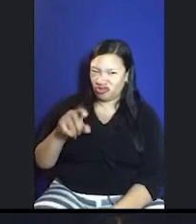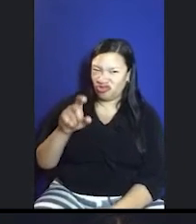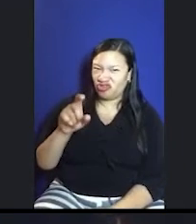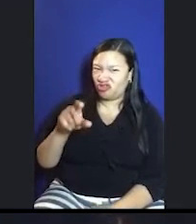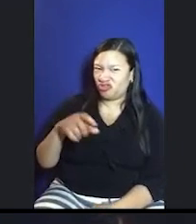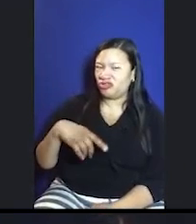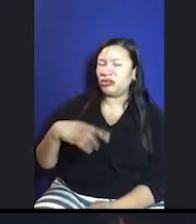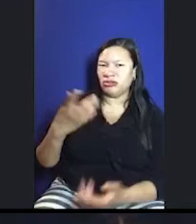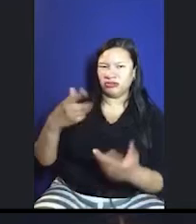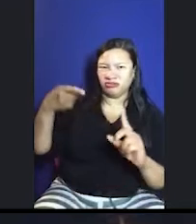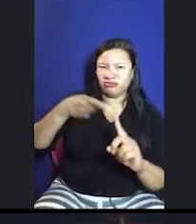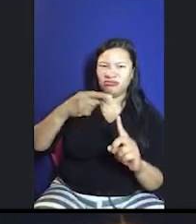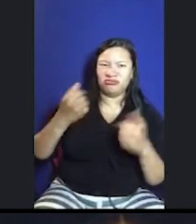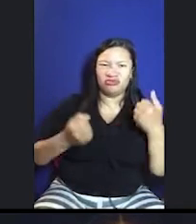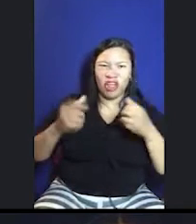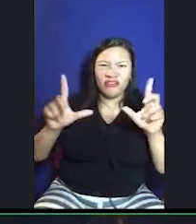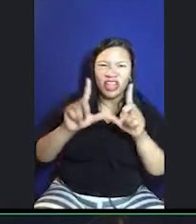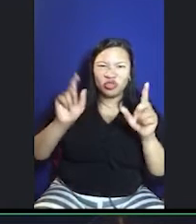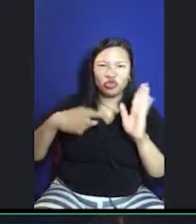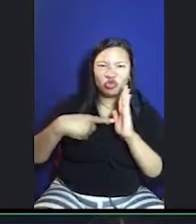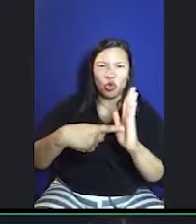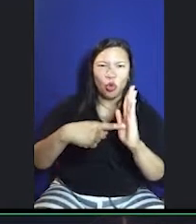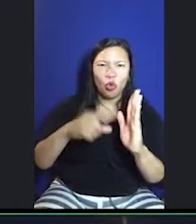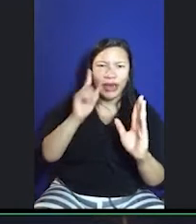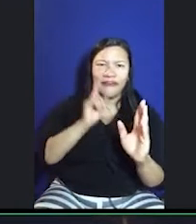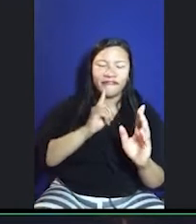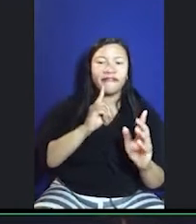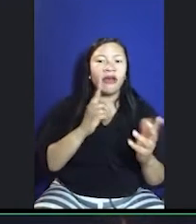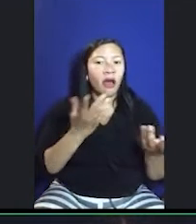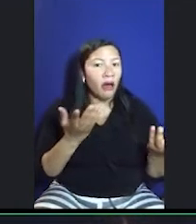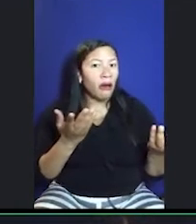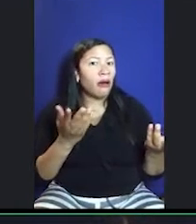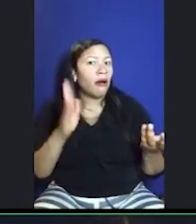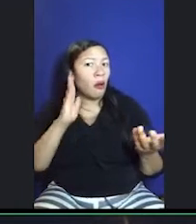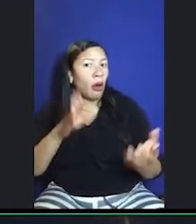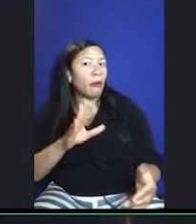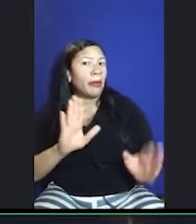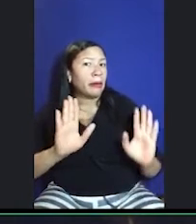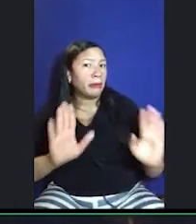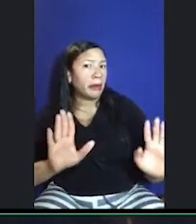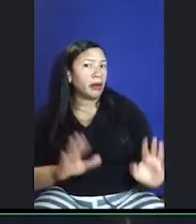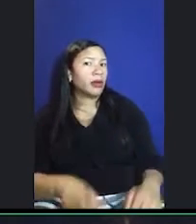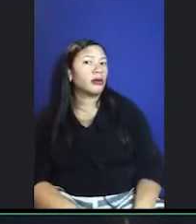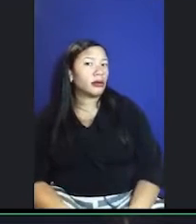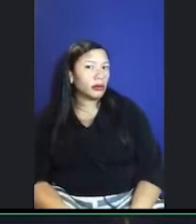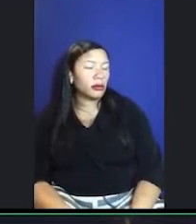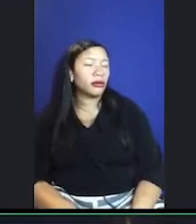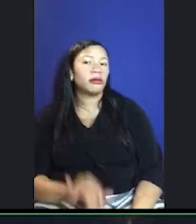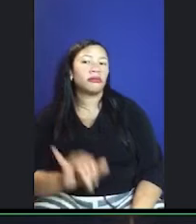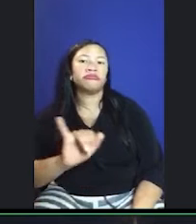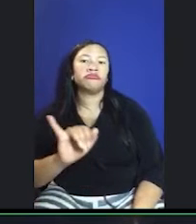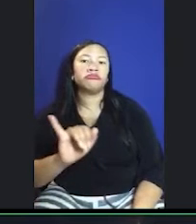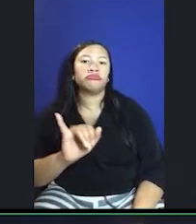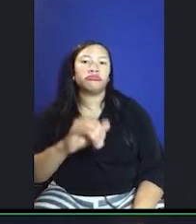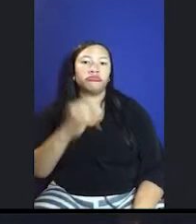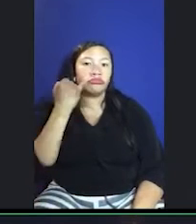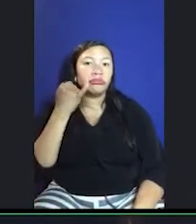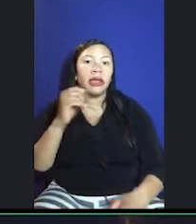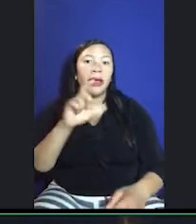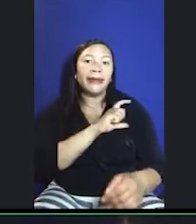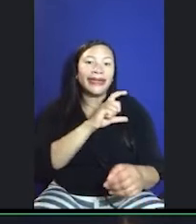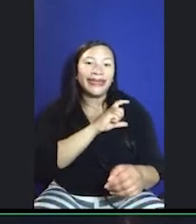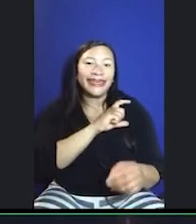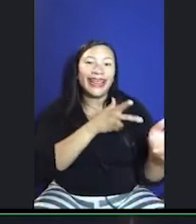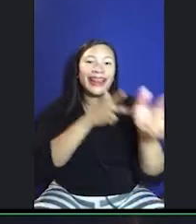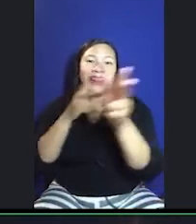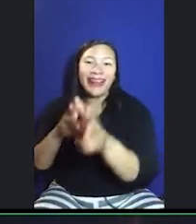your license. I mean, that would be great. So, right, like a cop, they'll ask if you get pulled over,